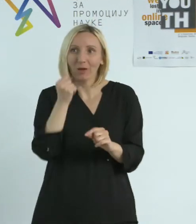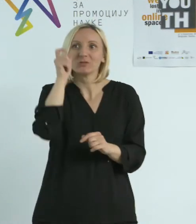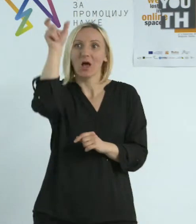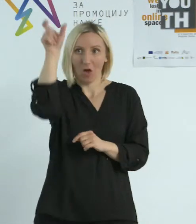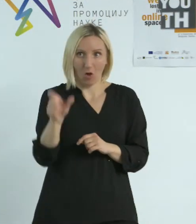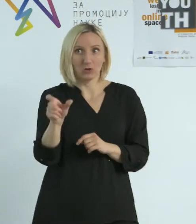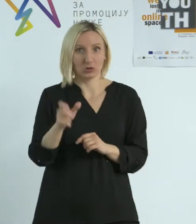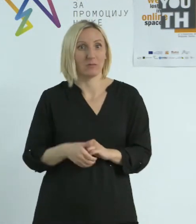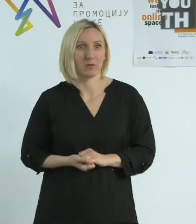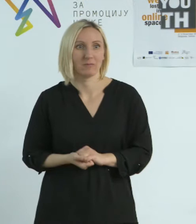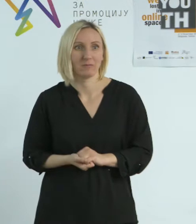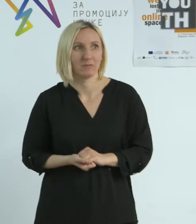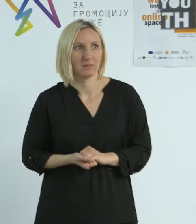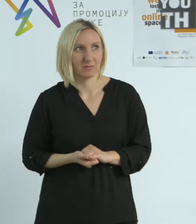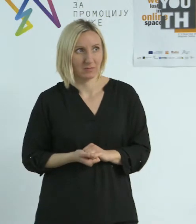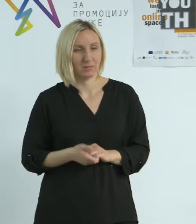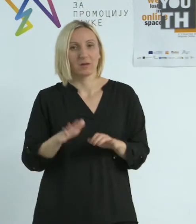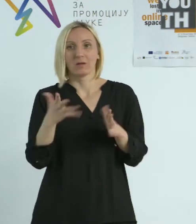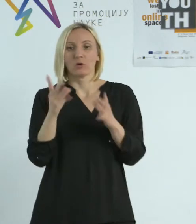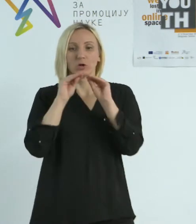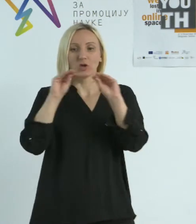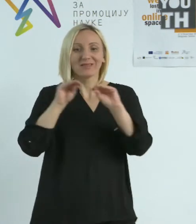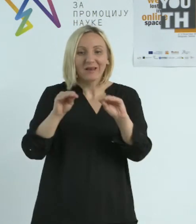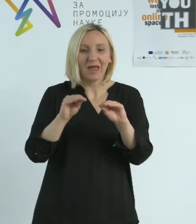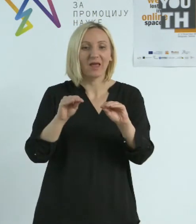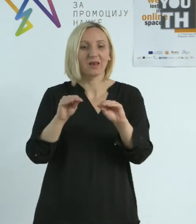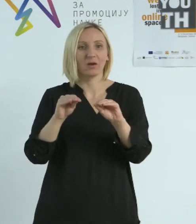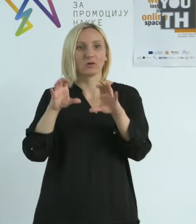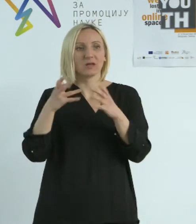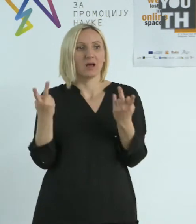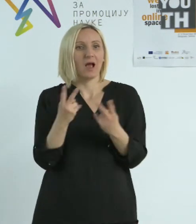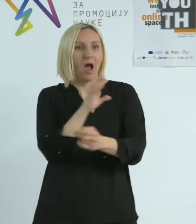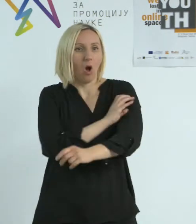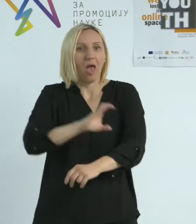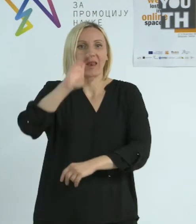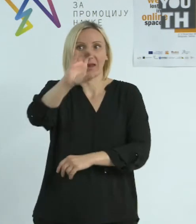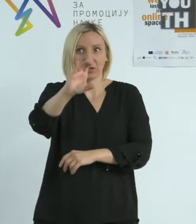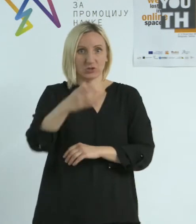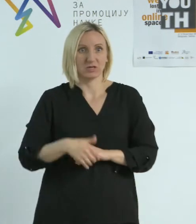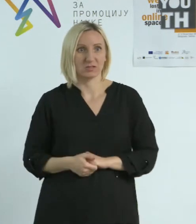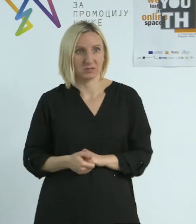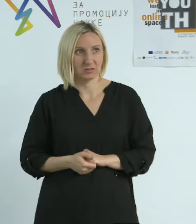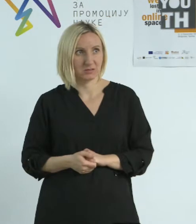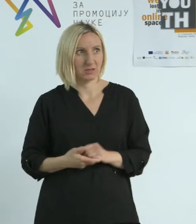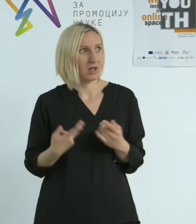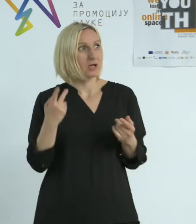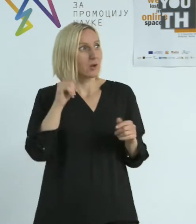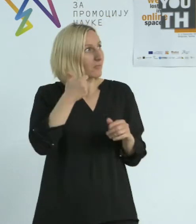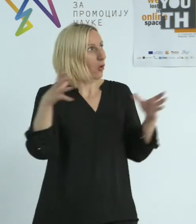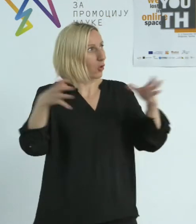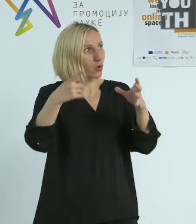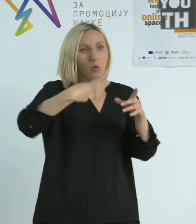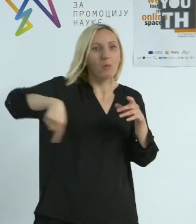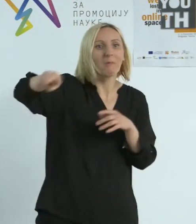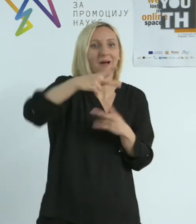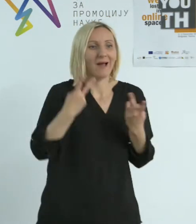parallel in a training course or in a youth exchange or anything would be an energizer. First thing you do when you have a new group, you do an energizer, and then you see